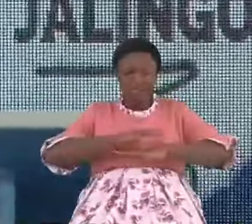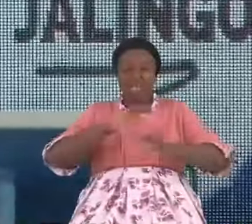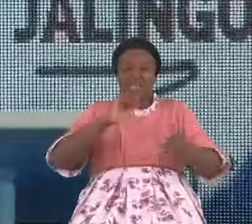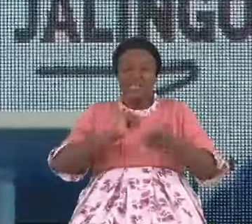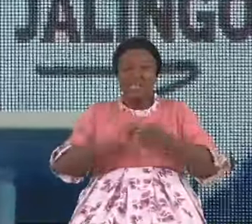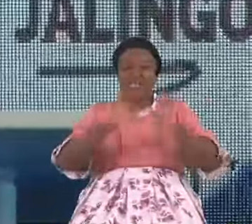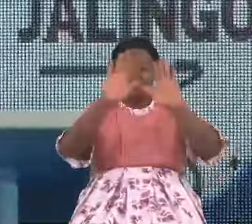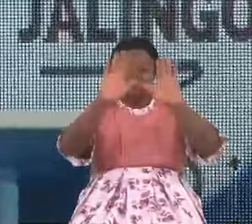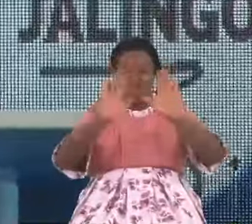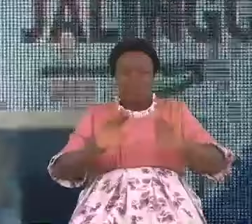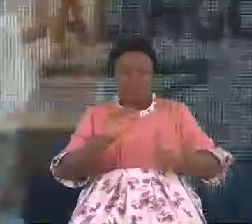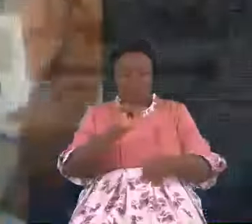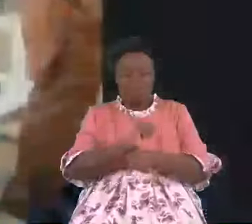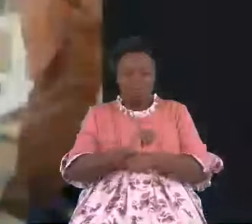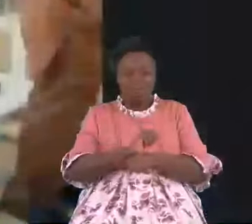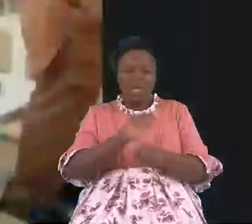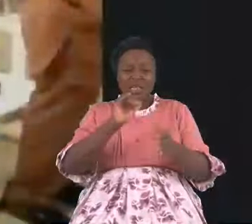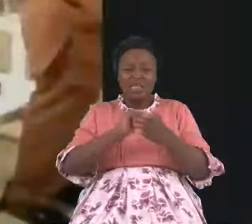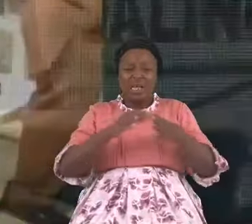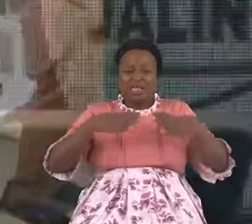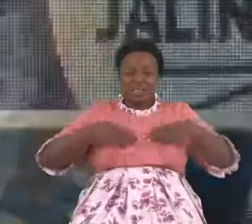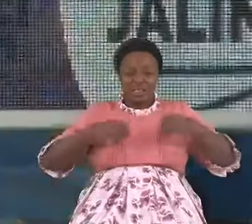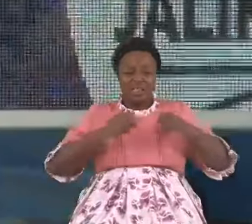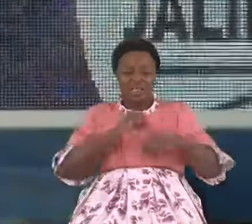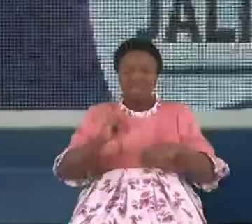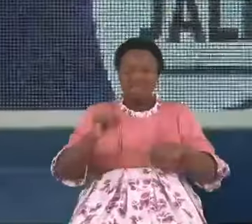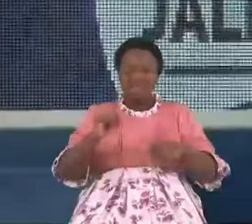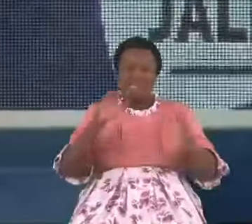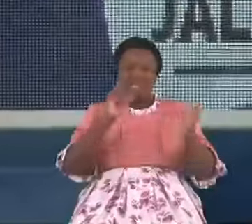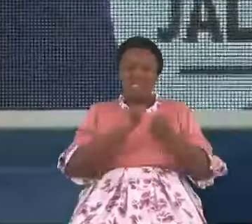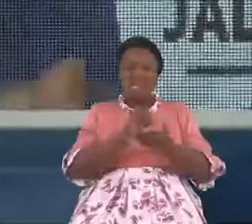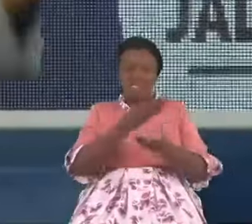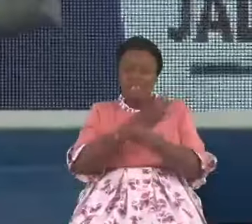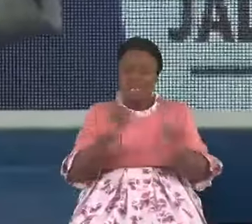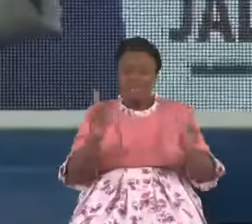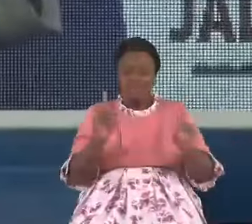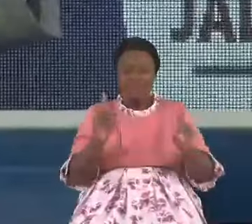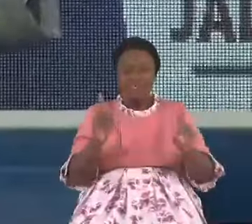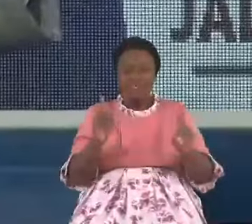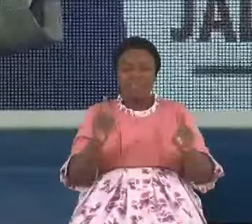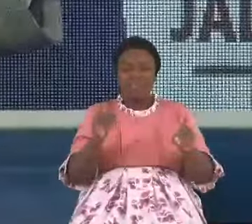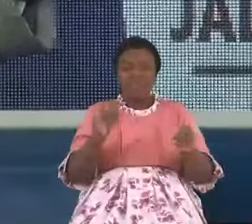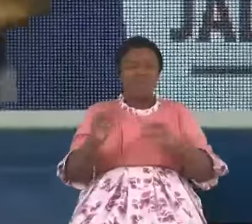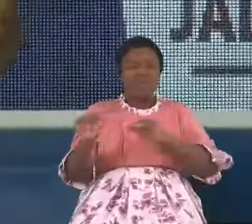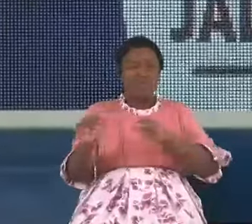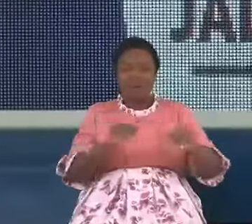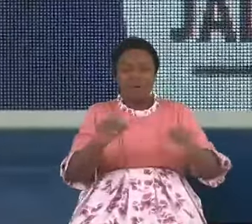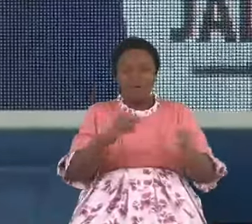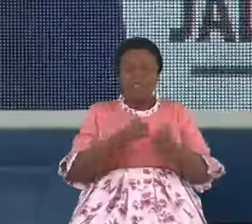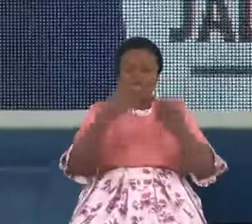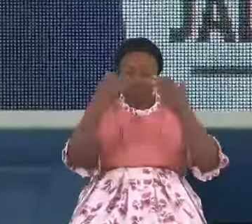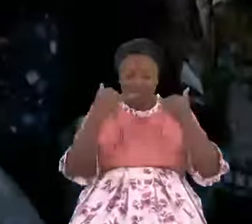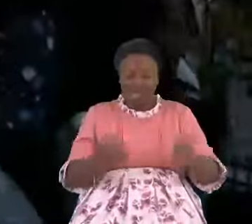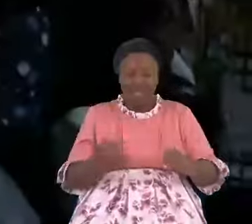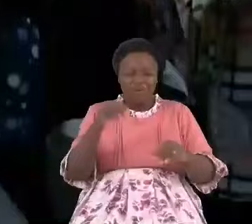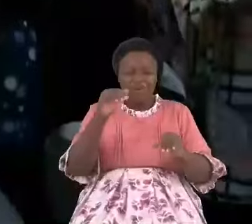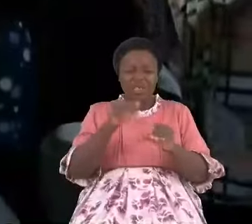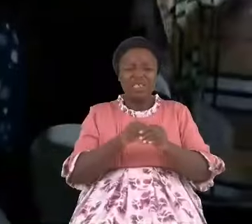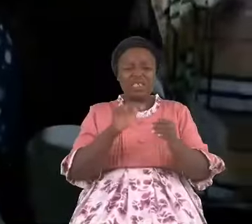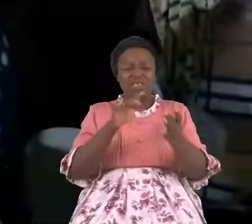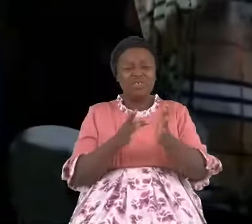miracle, that healing, that deliverance, perform it now in